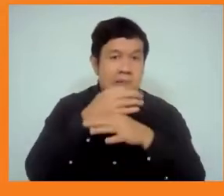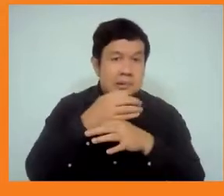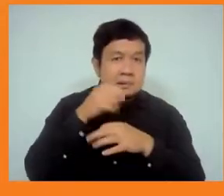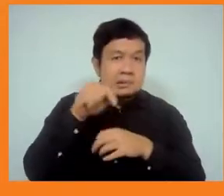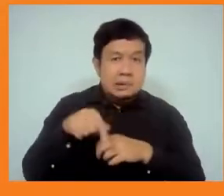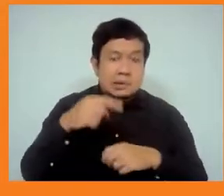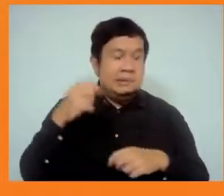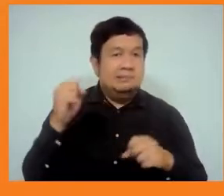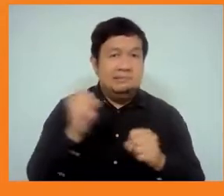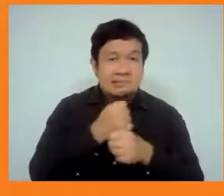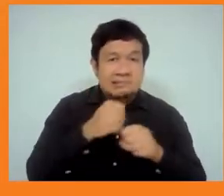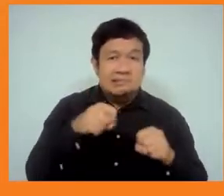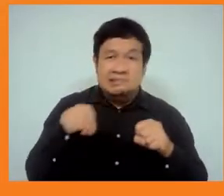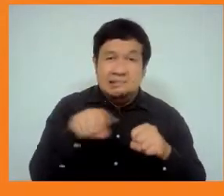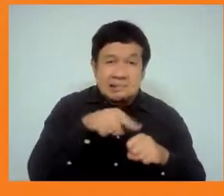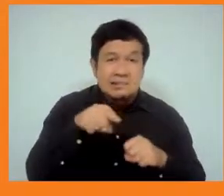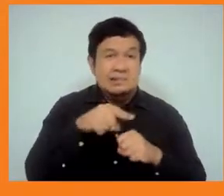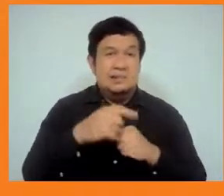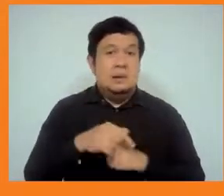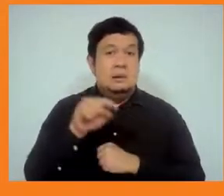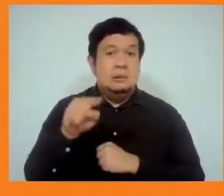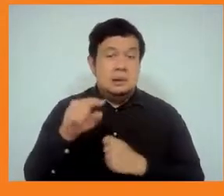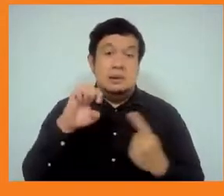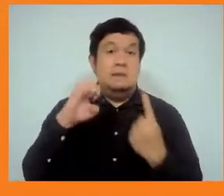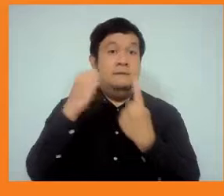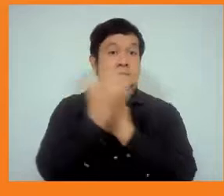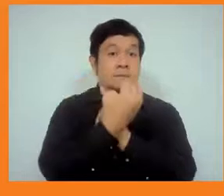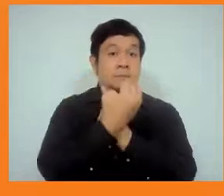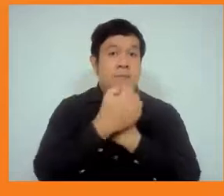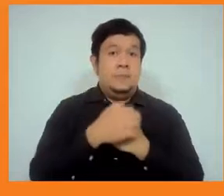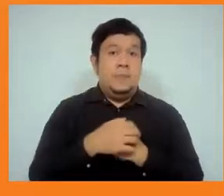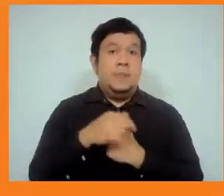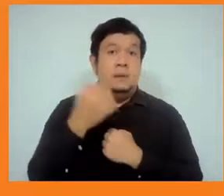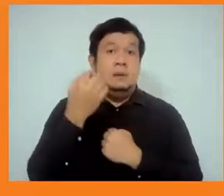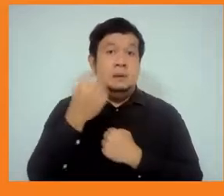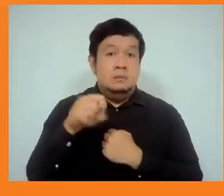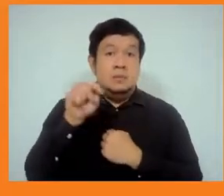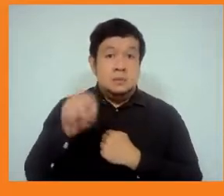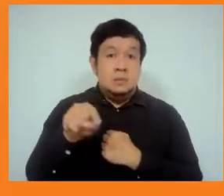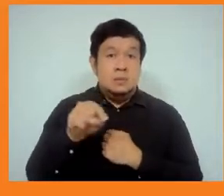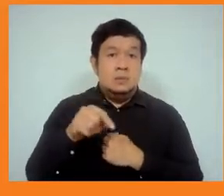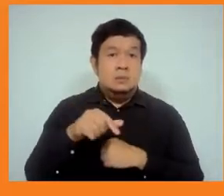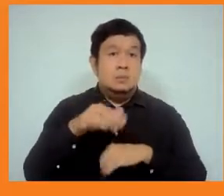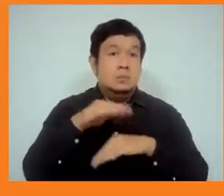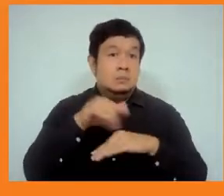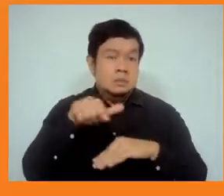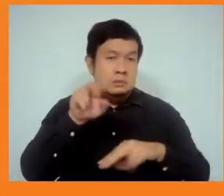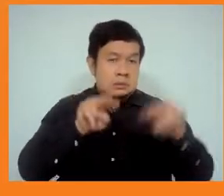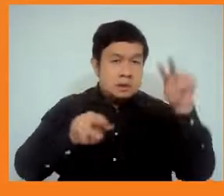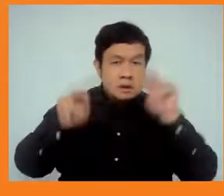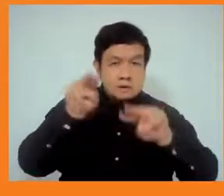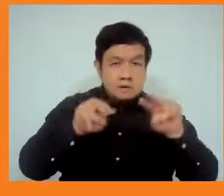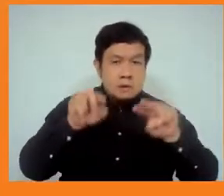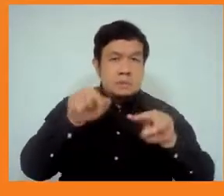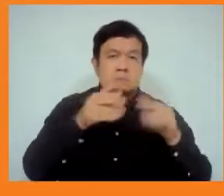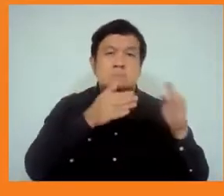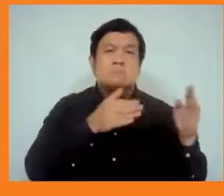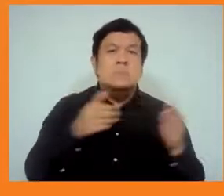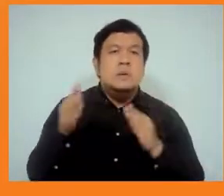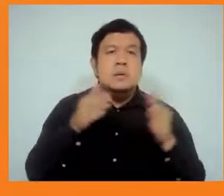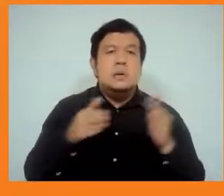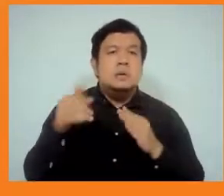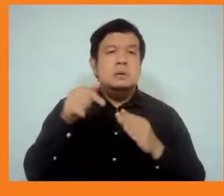Mm-hmm. Yes. So I wanted